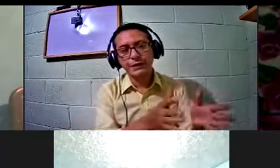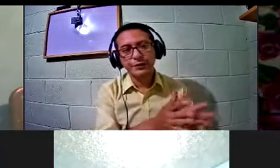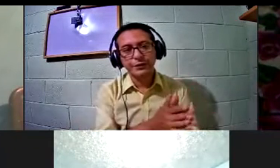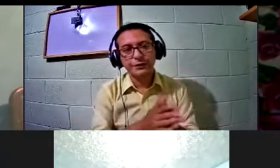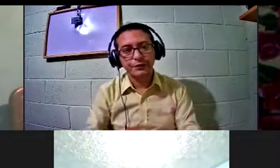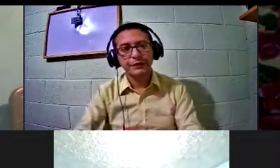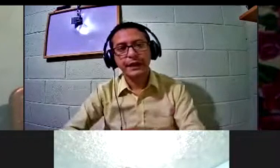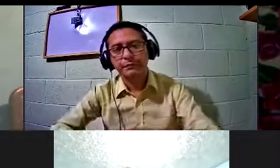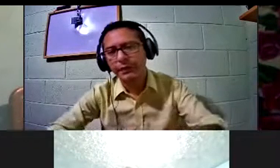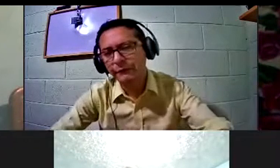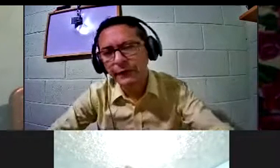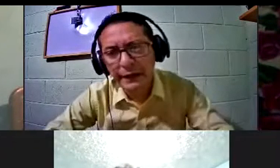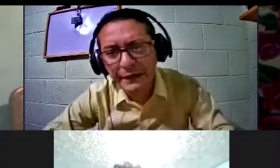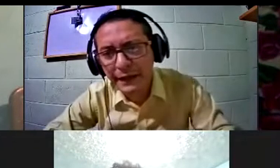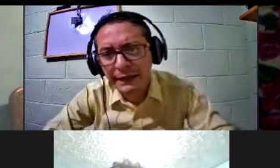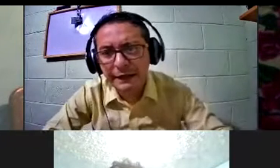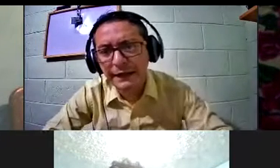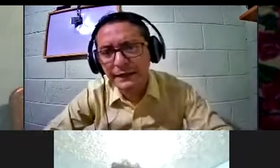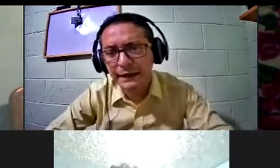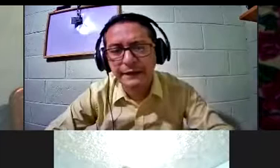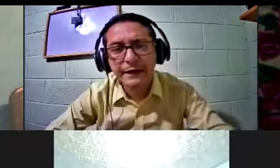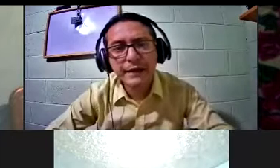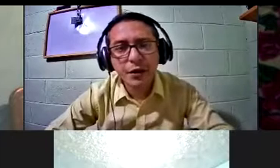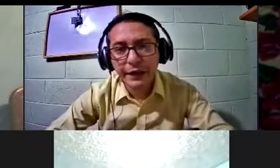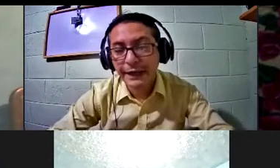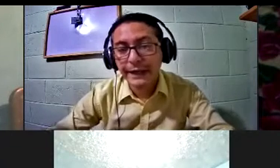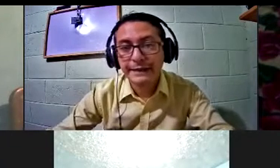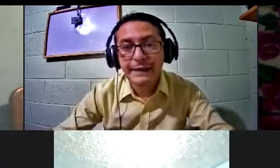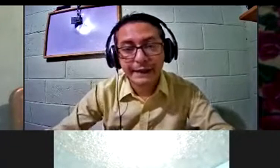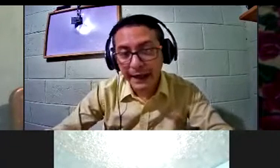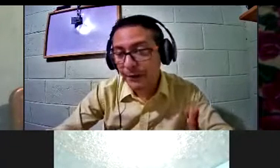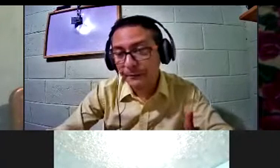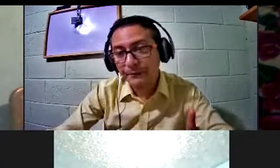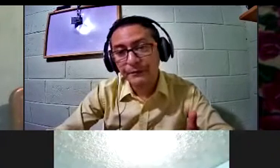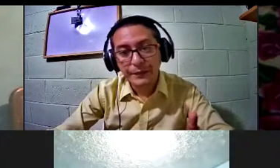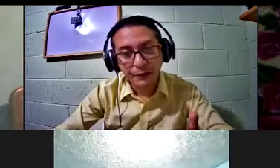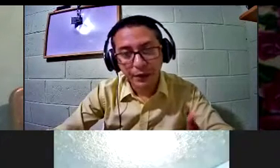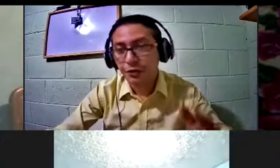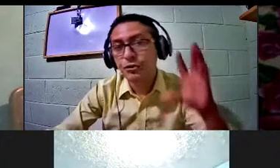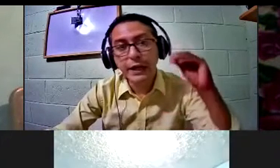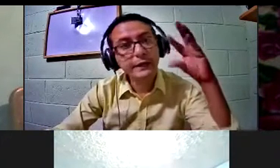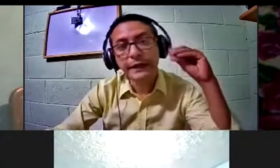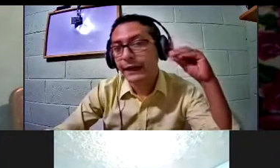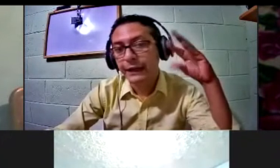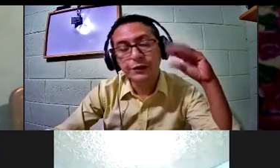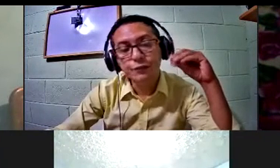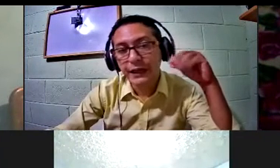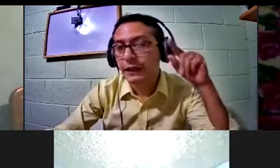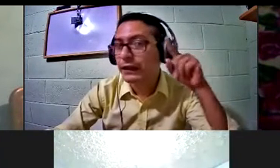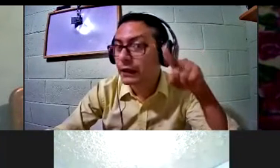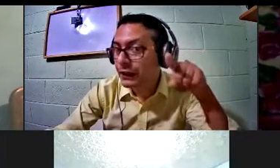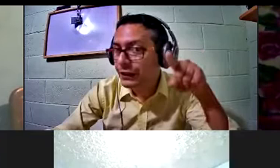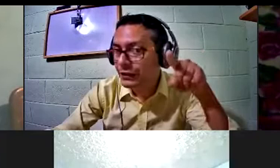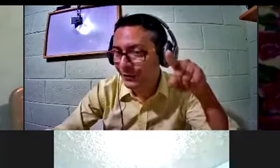to distribute your time. Perfect. Excellent. Excellent. Okay, guys. Now, we are going to start